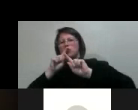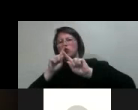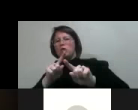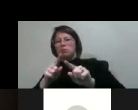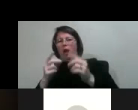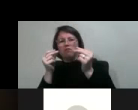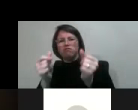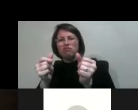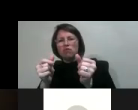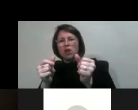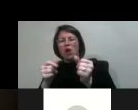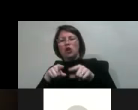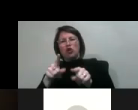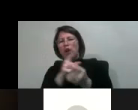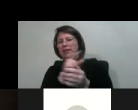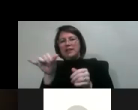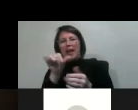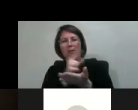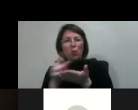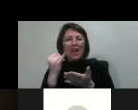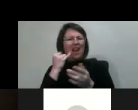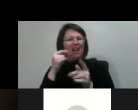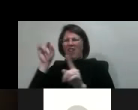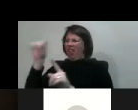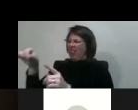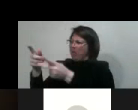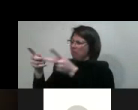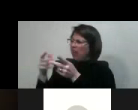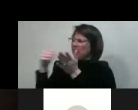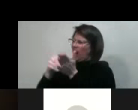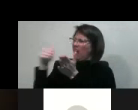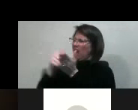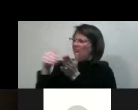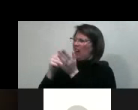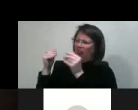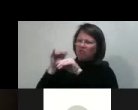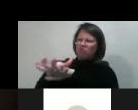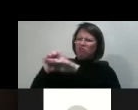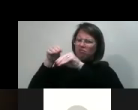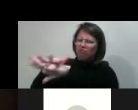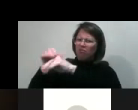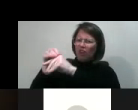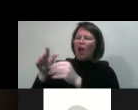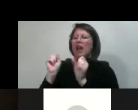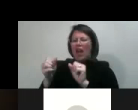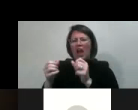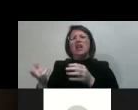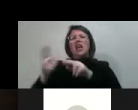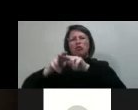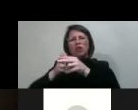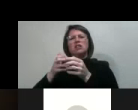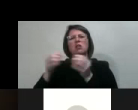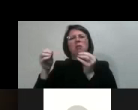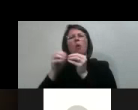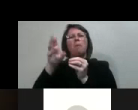or over the course of a week to ensure that if there's routinely a place that's seeing crowding, we can try to run more service with that. So as,